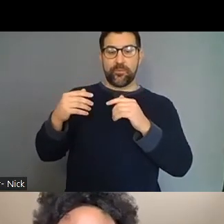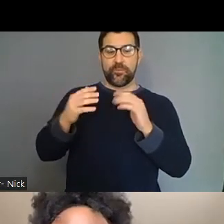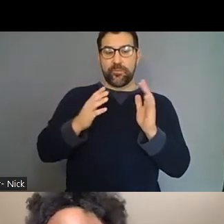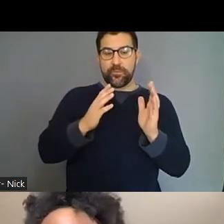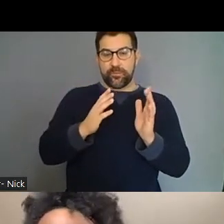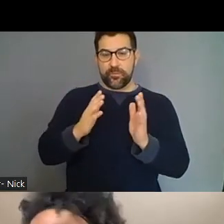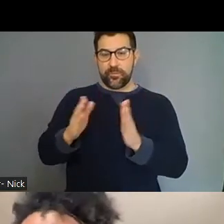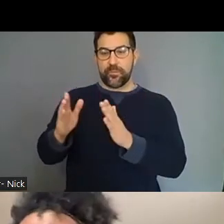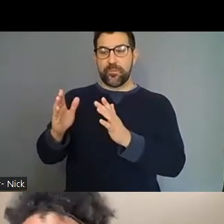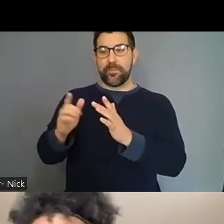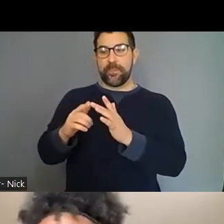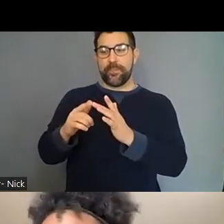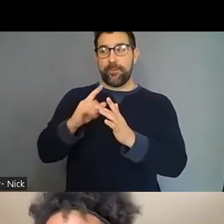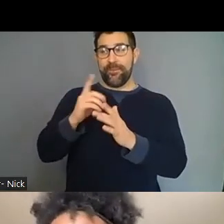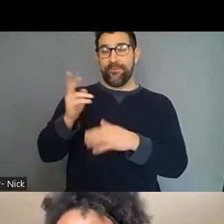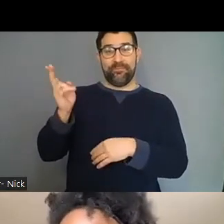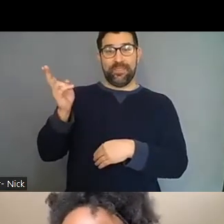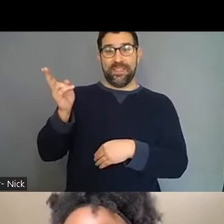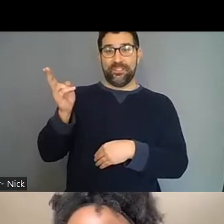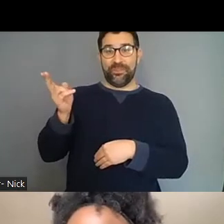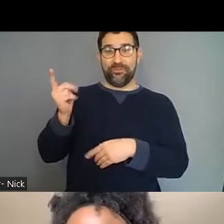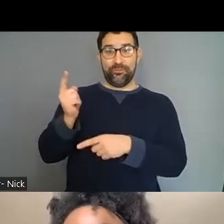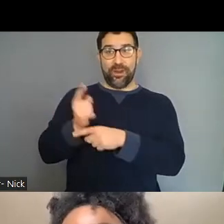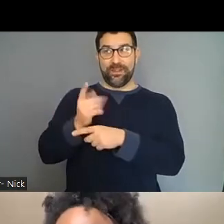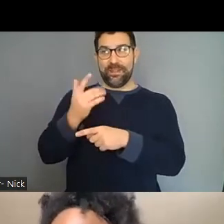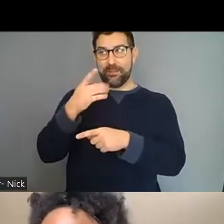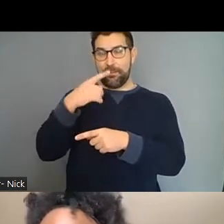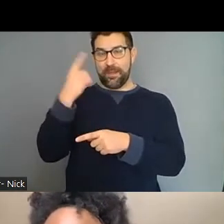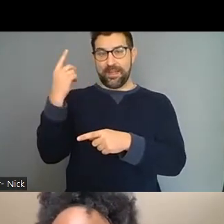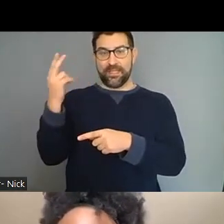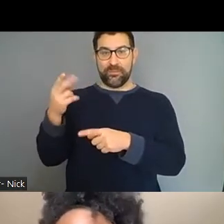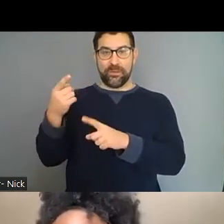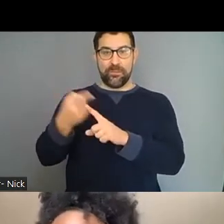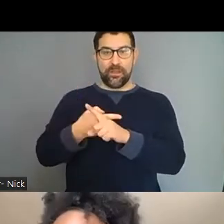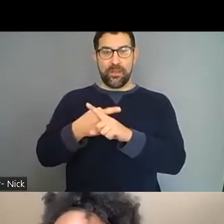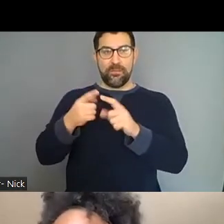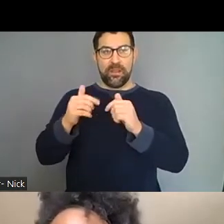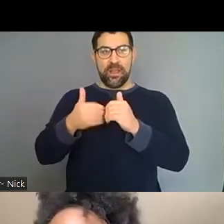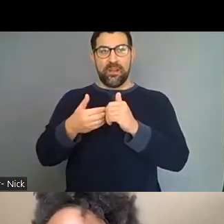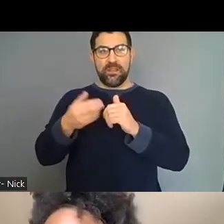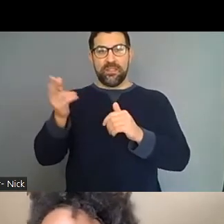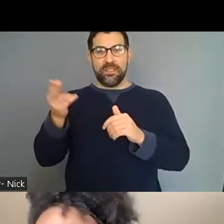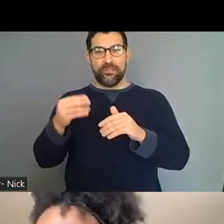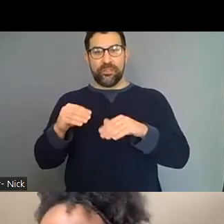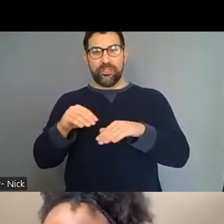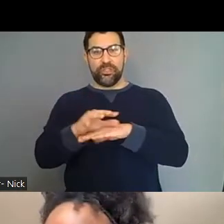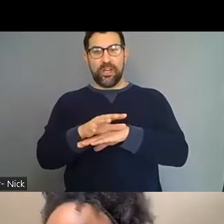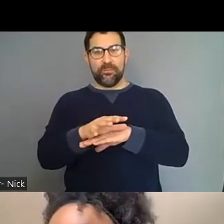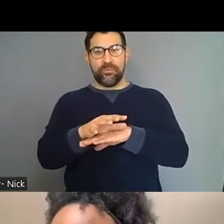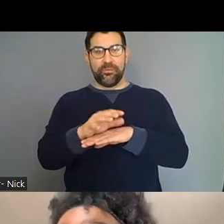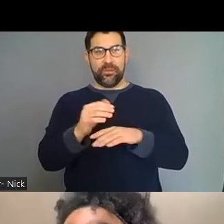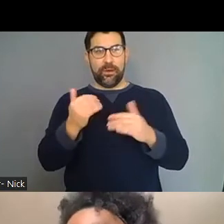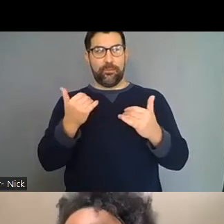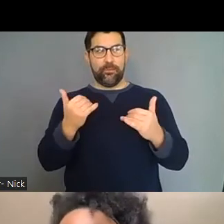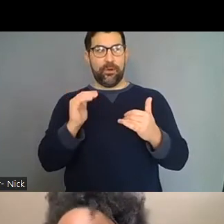organizing or what, like just history, right? Because it is Black History Month, but how does history shape the present that we're living in now?